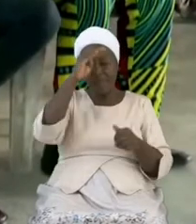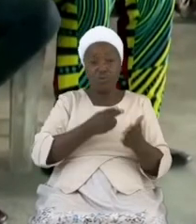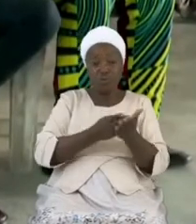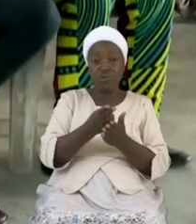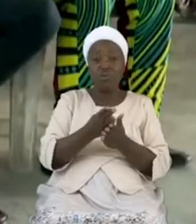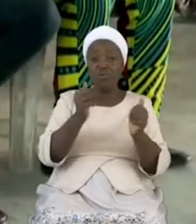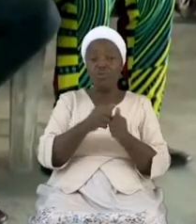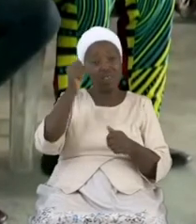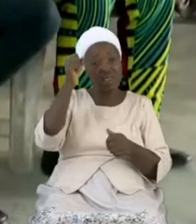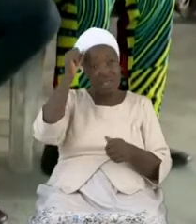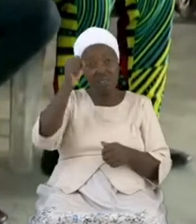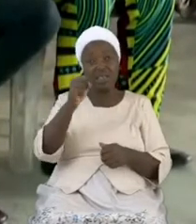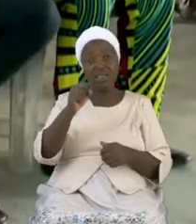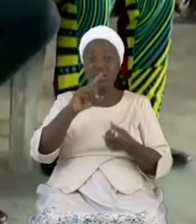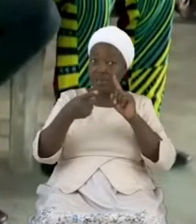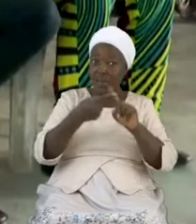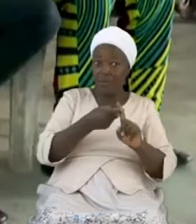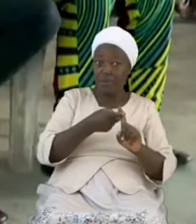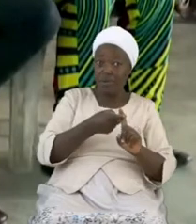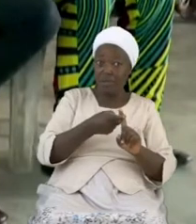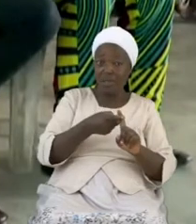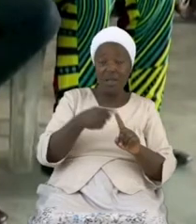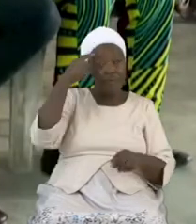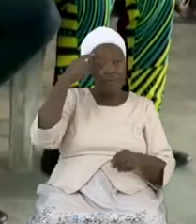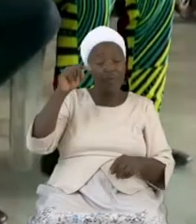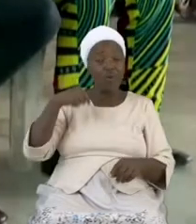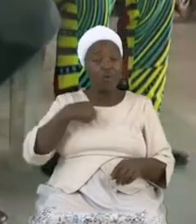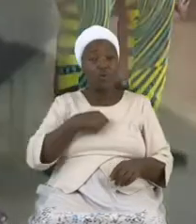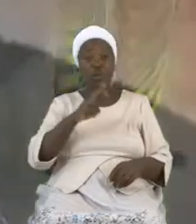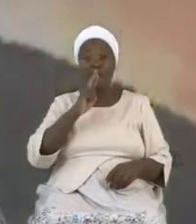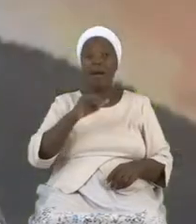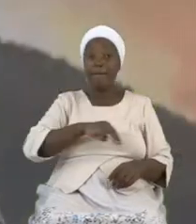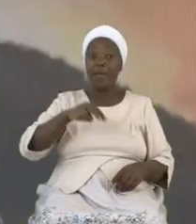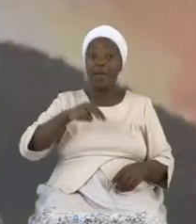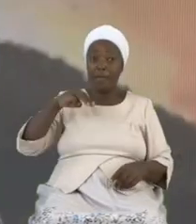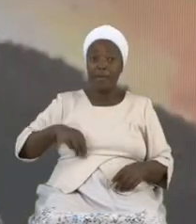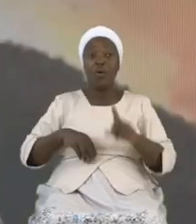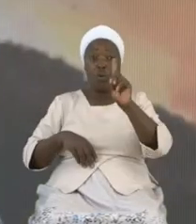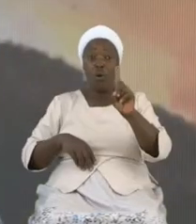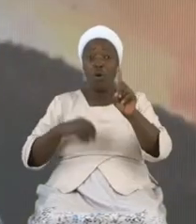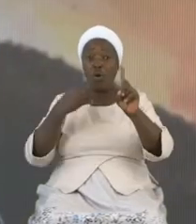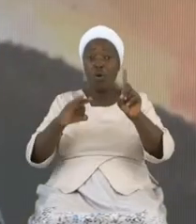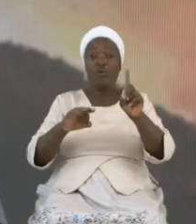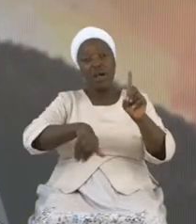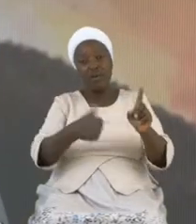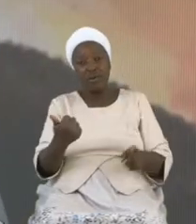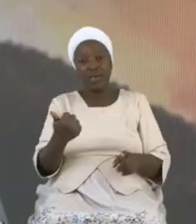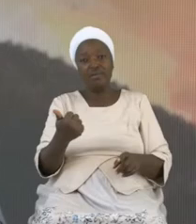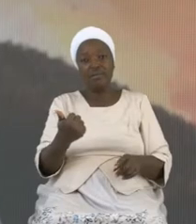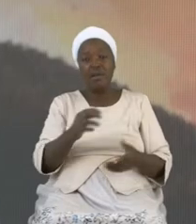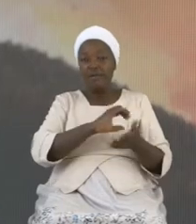we are members one of another. Verse 28. In